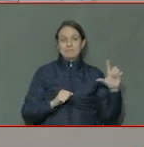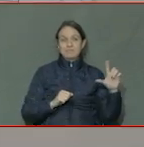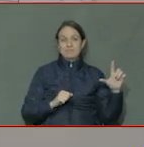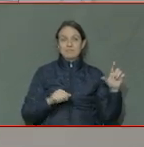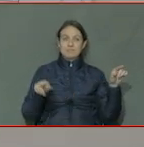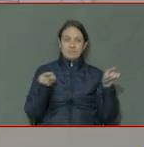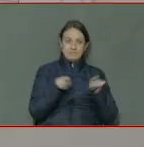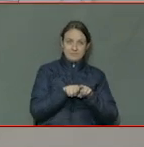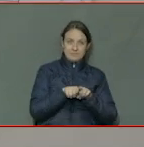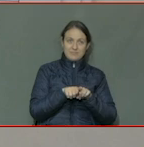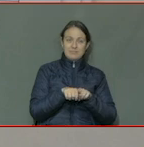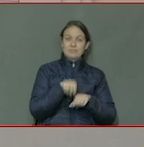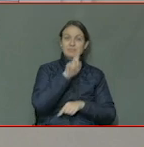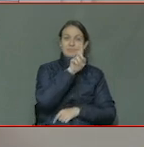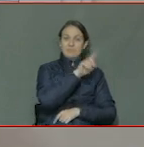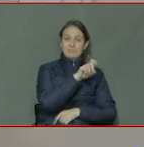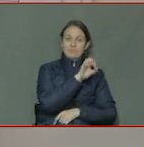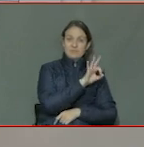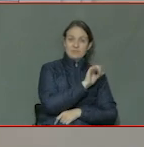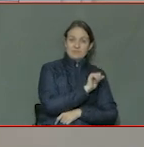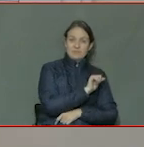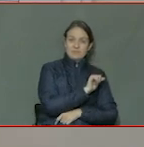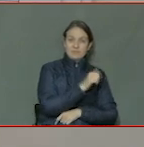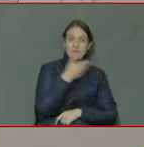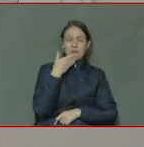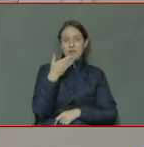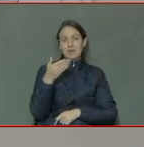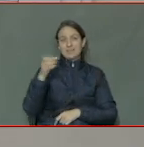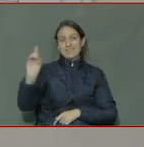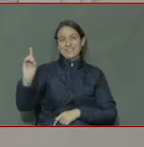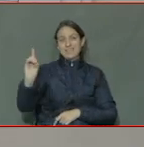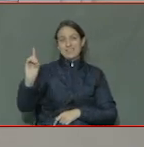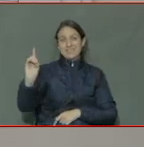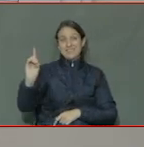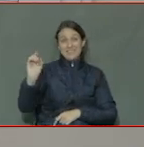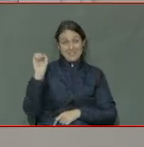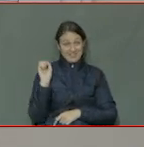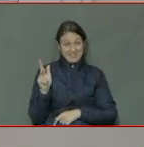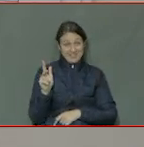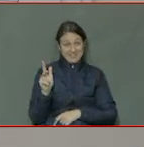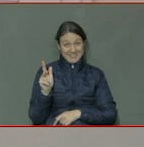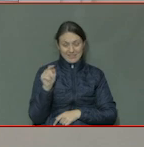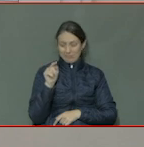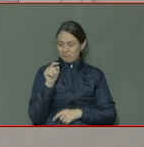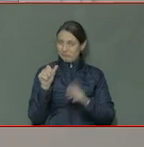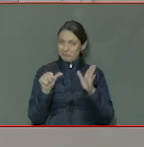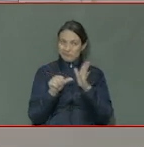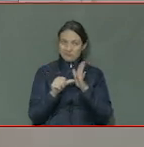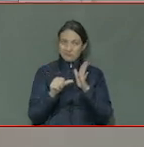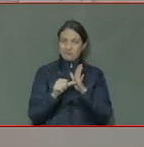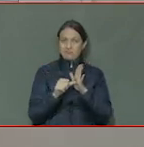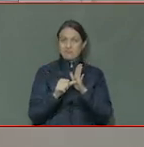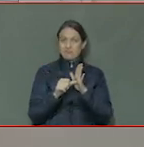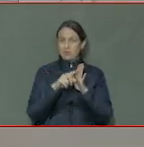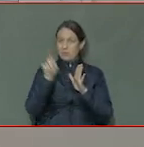become 36 times smaller. So the answer will be D. Okay, so that's very important. You